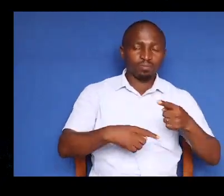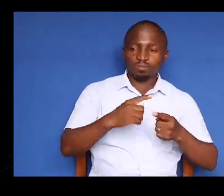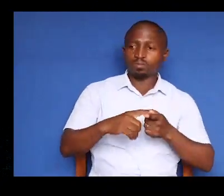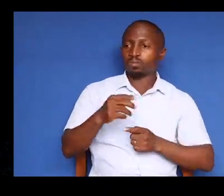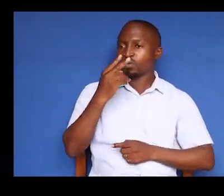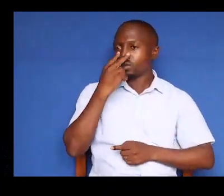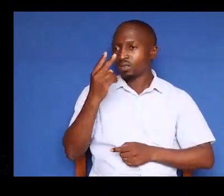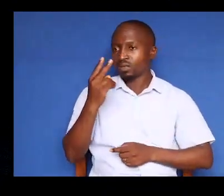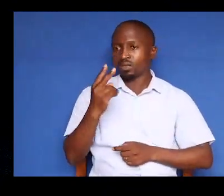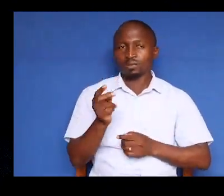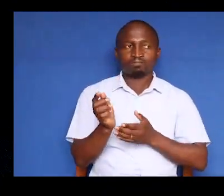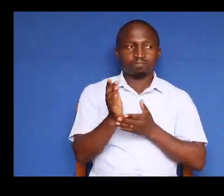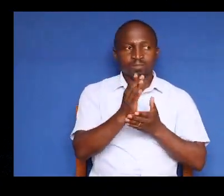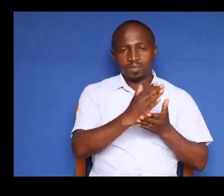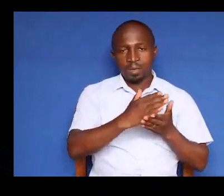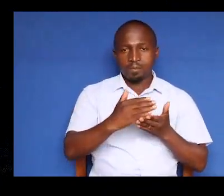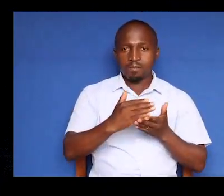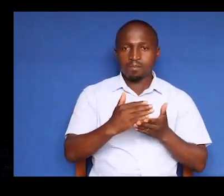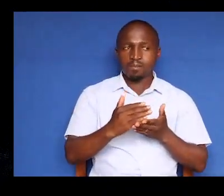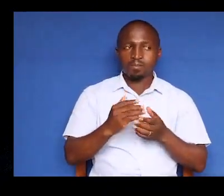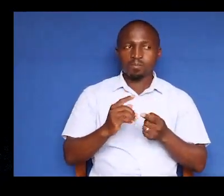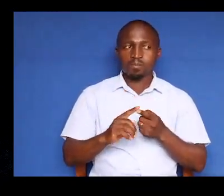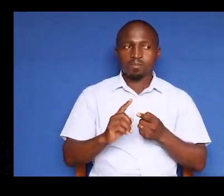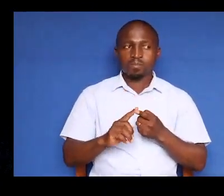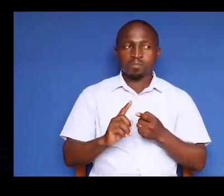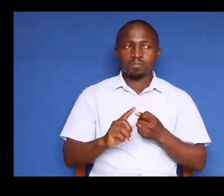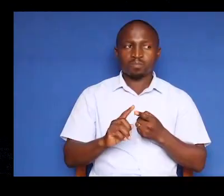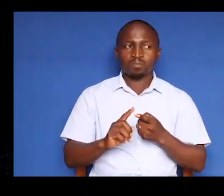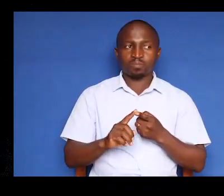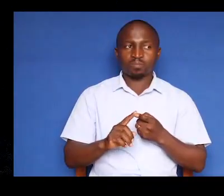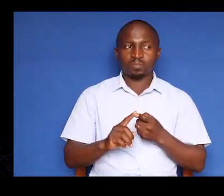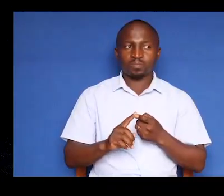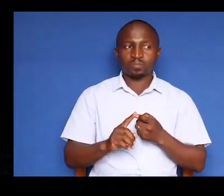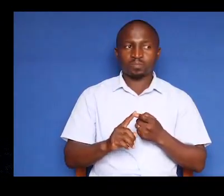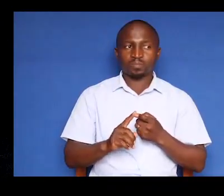to see the part of tax and